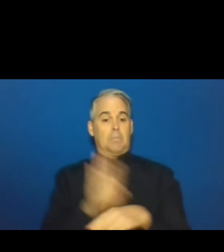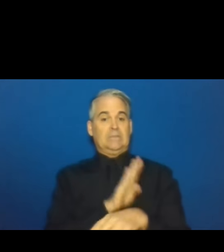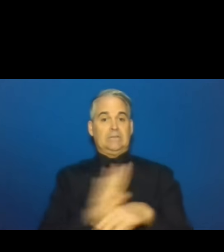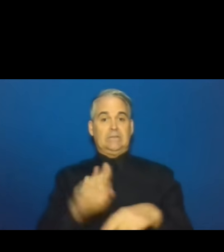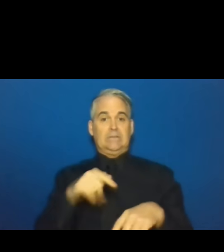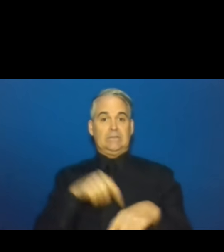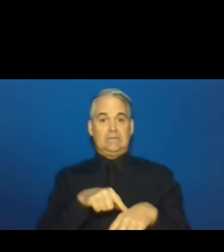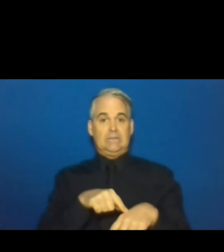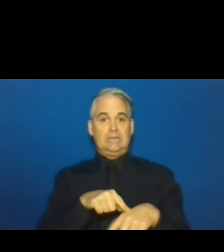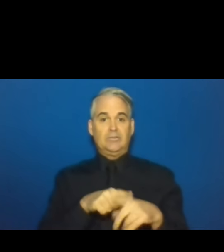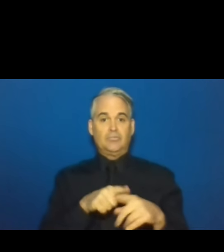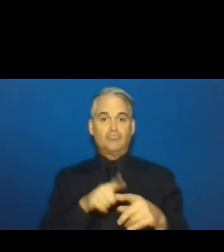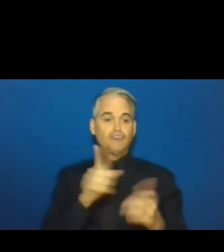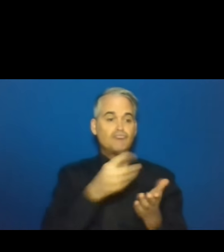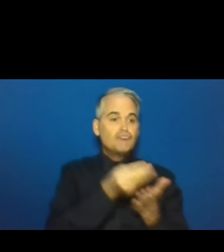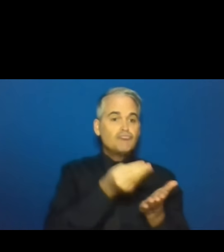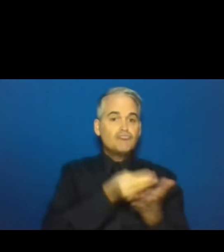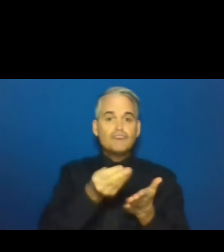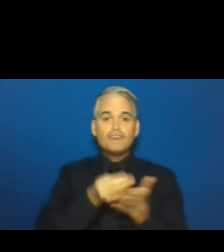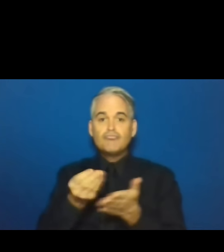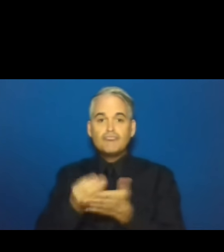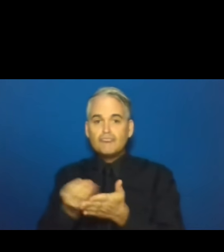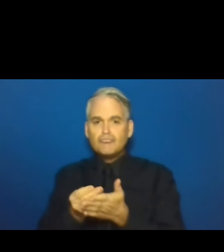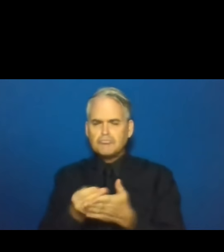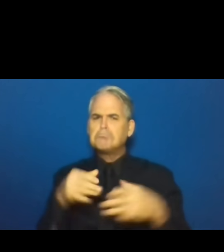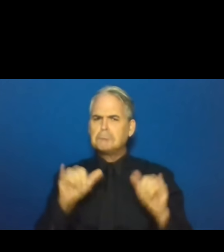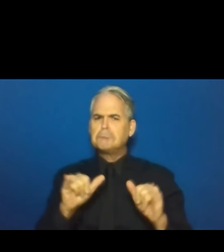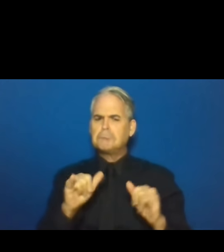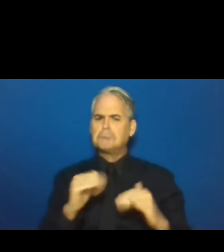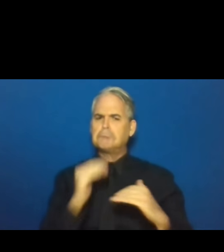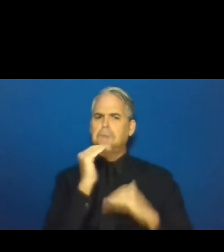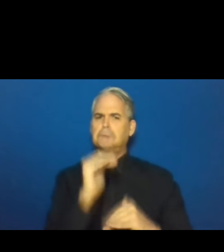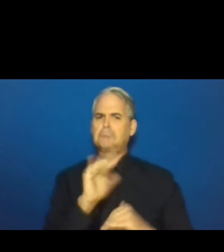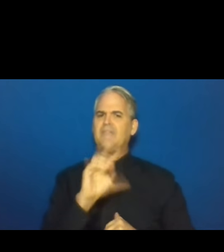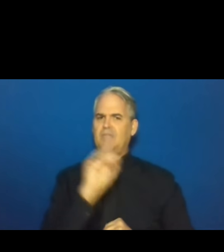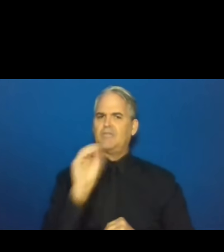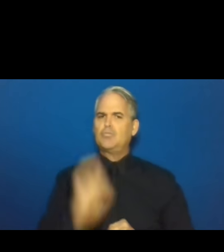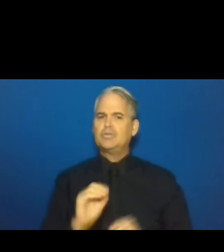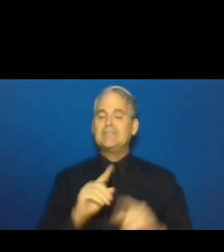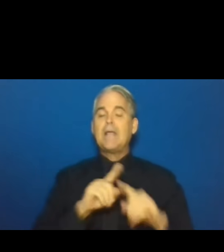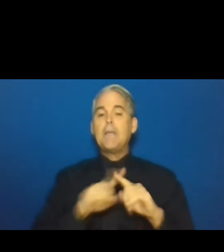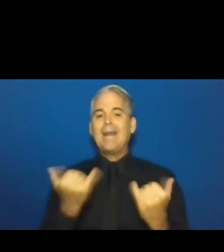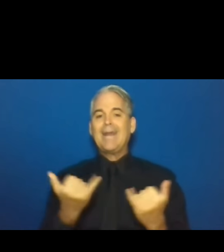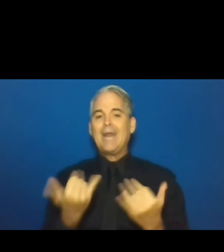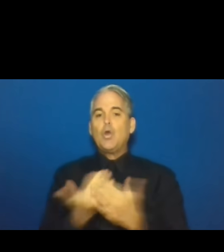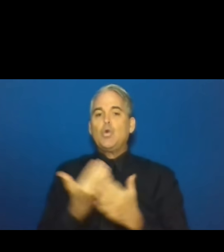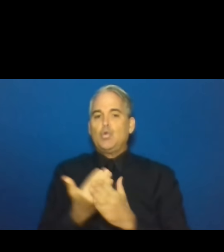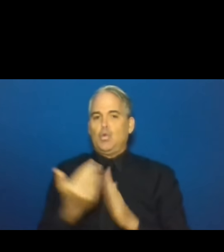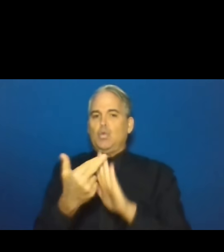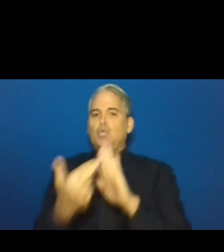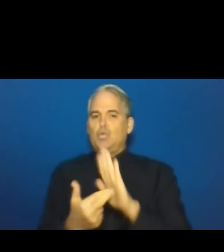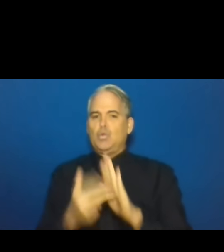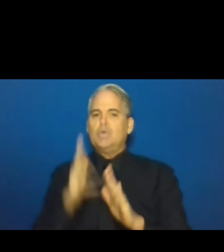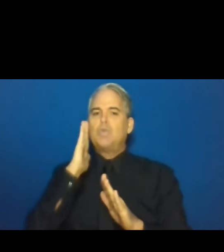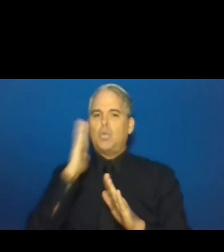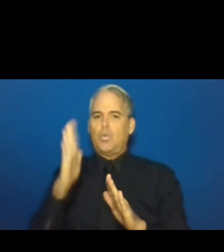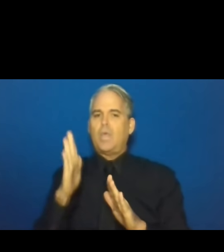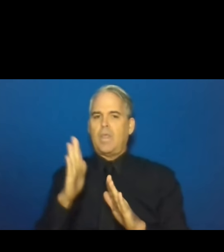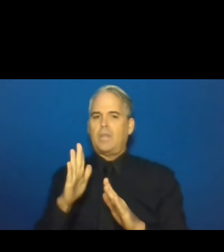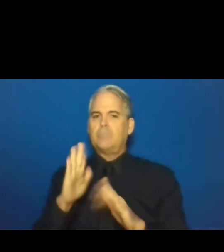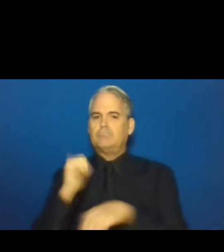of 50%, but some will have new mitigation requirements in place. Additionally, the